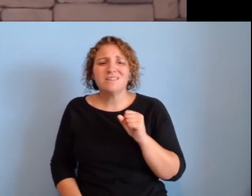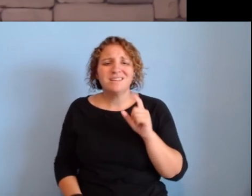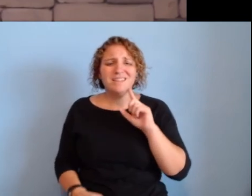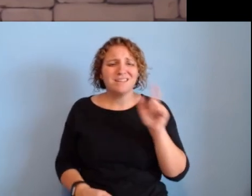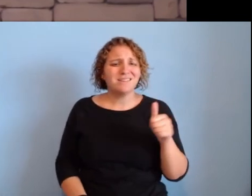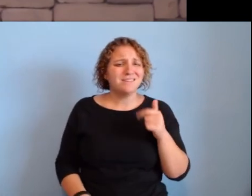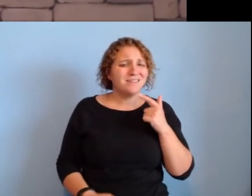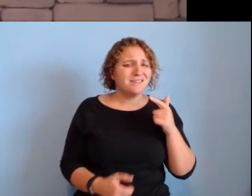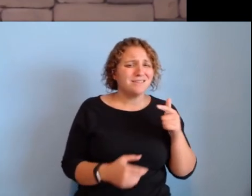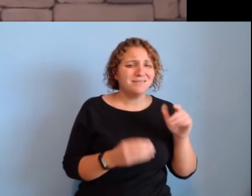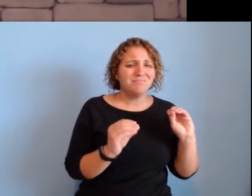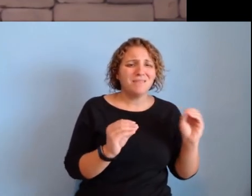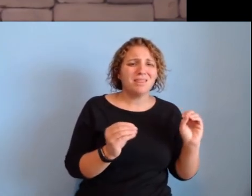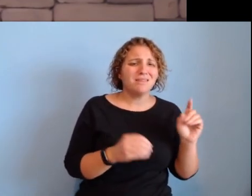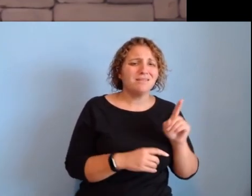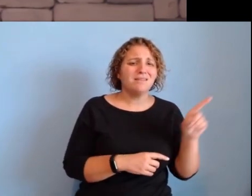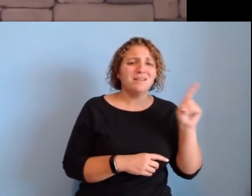that treasures you